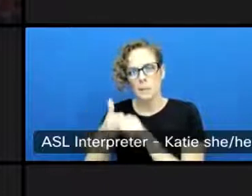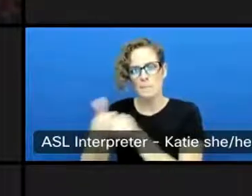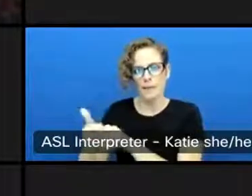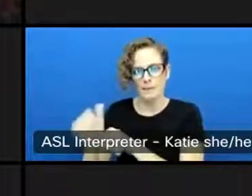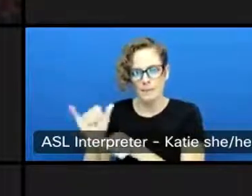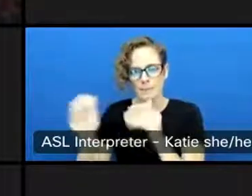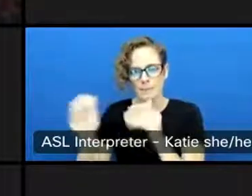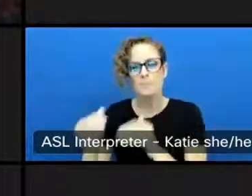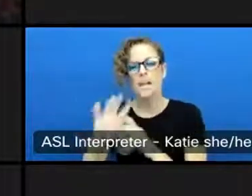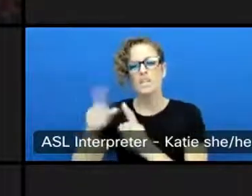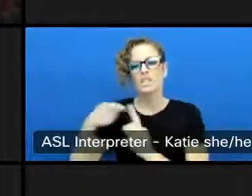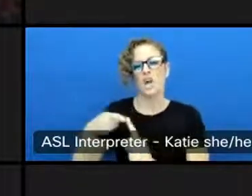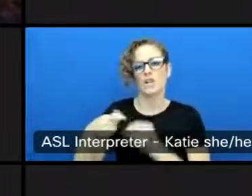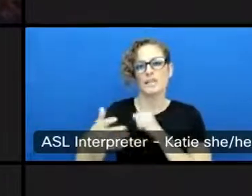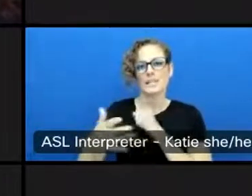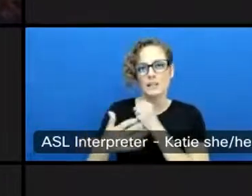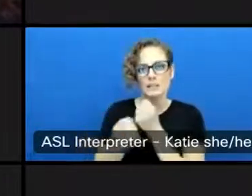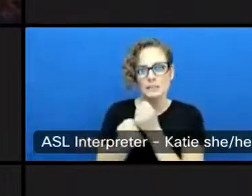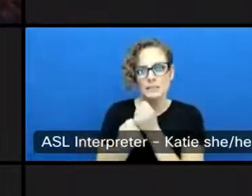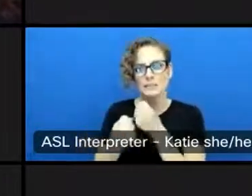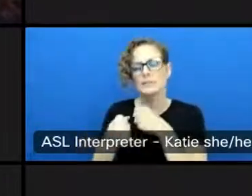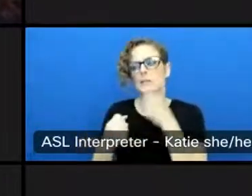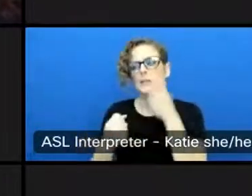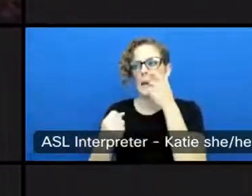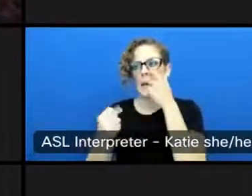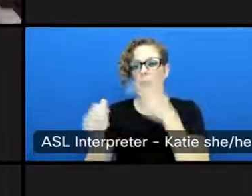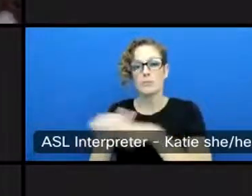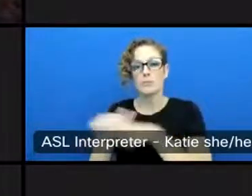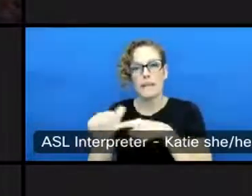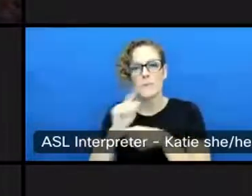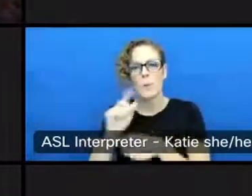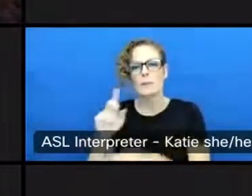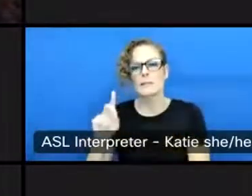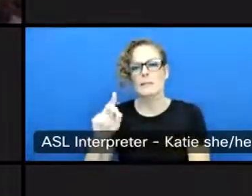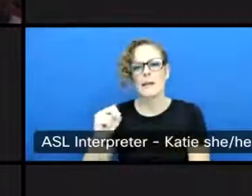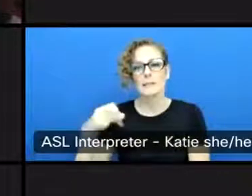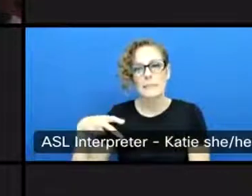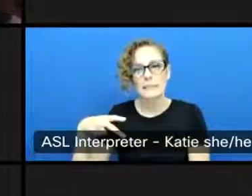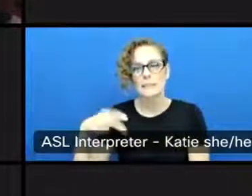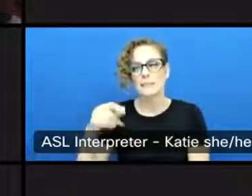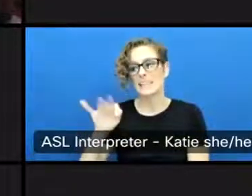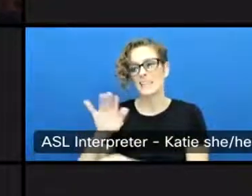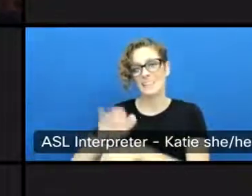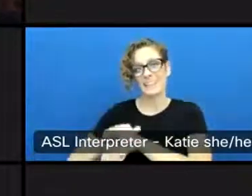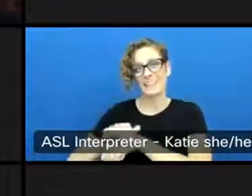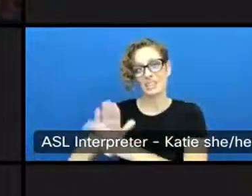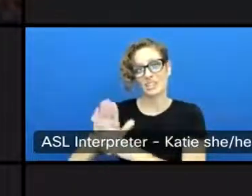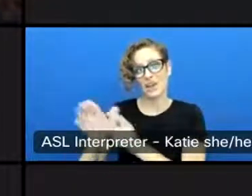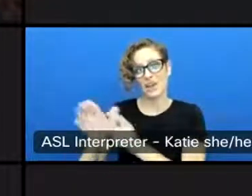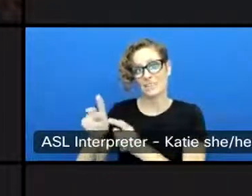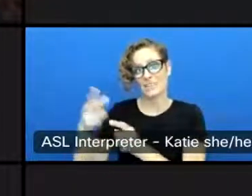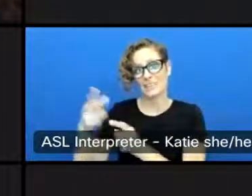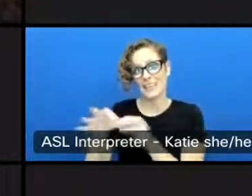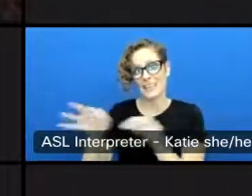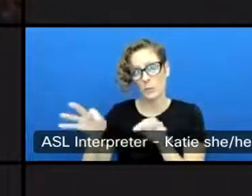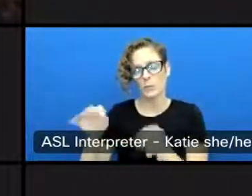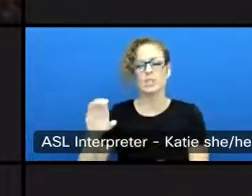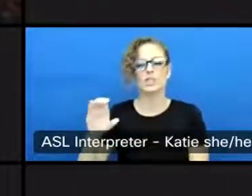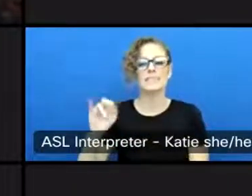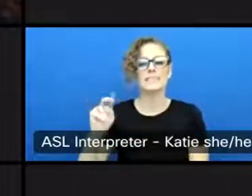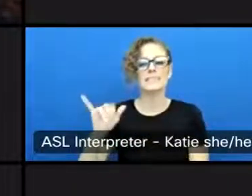so we would be looking at a contract for that at around $35,000. We're looking at a one-on-one small group training and